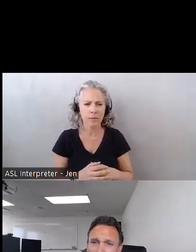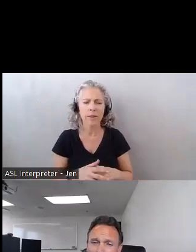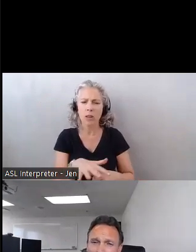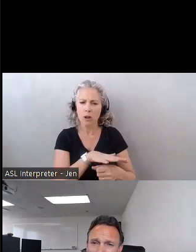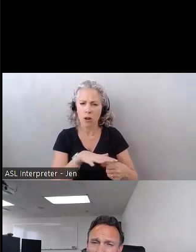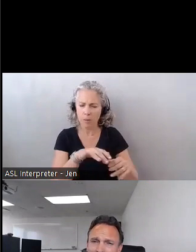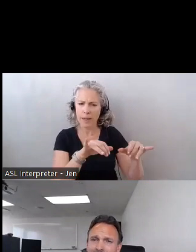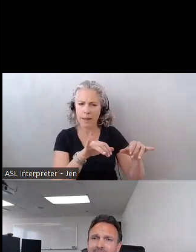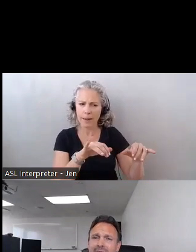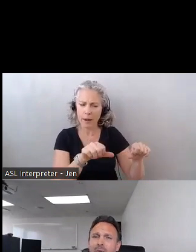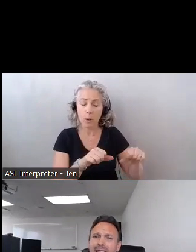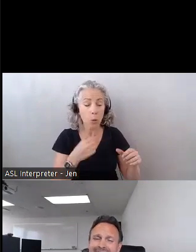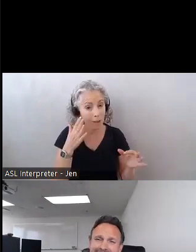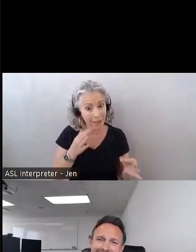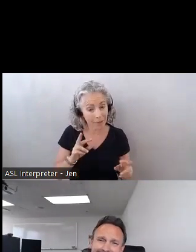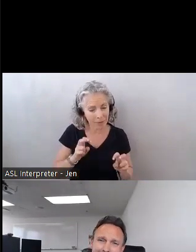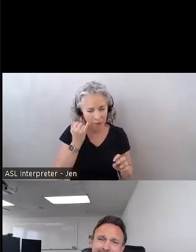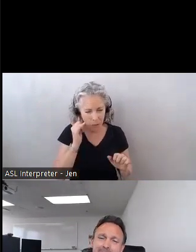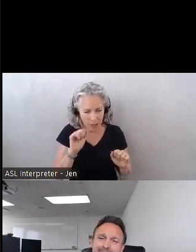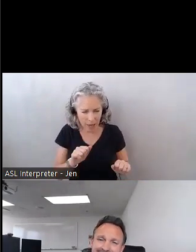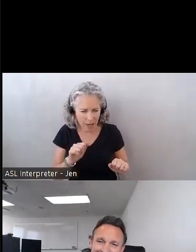because what we determined is, if we could get